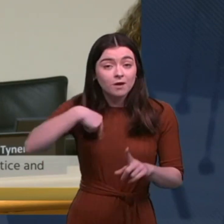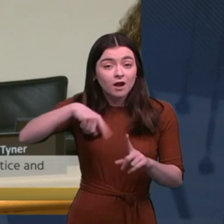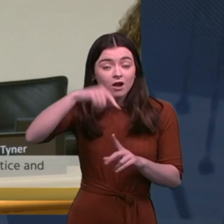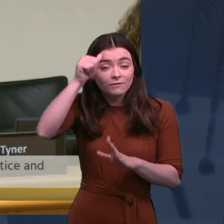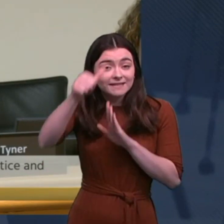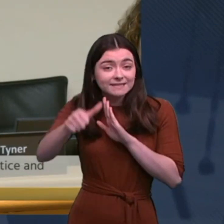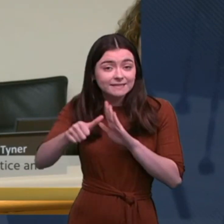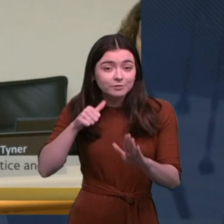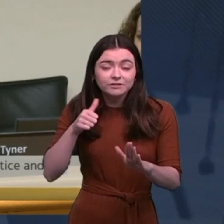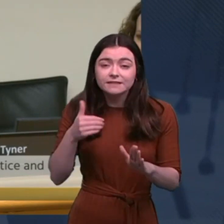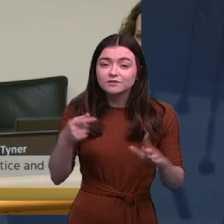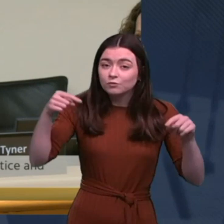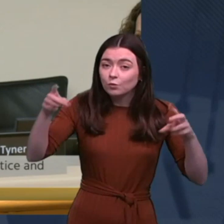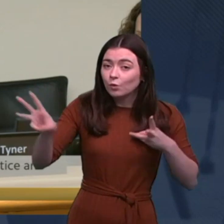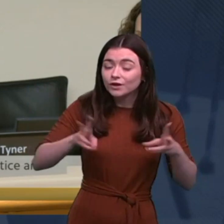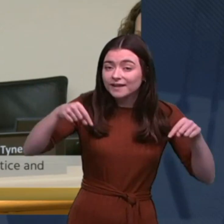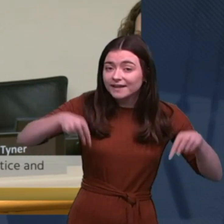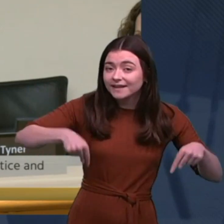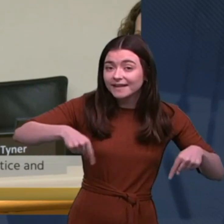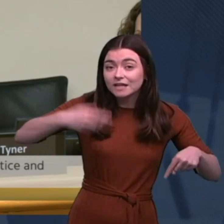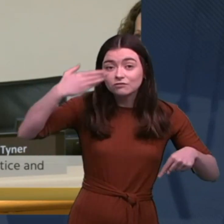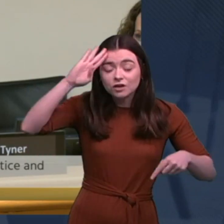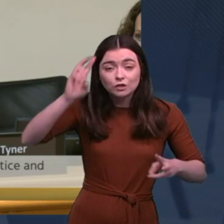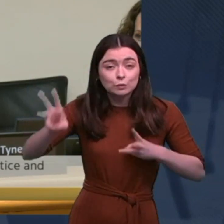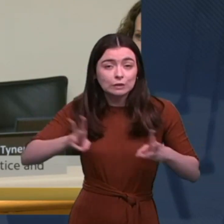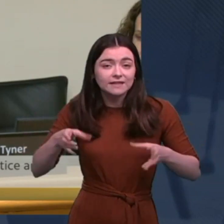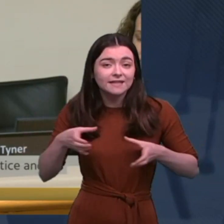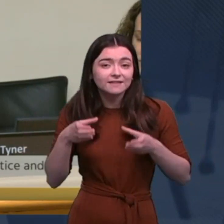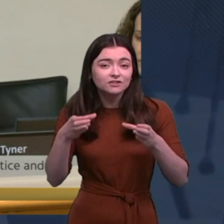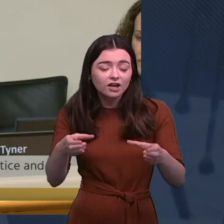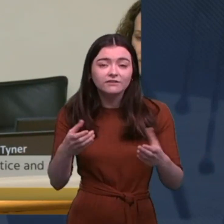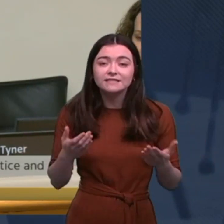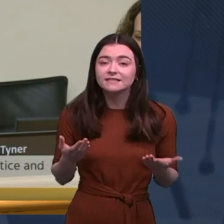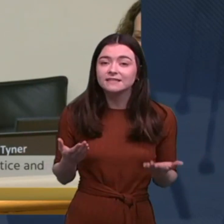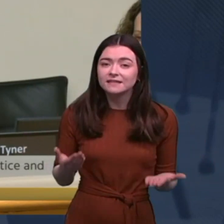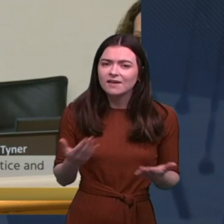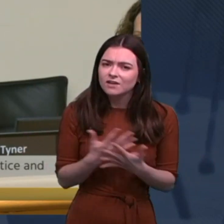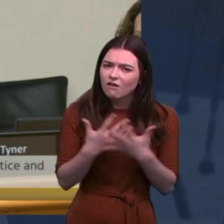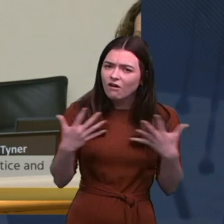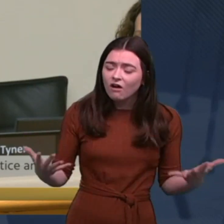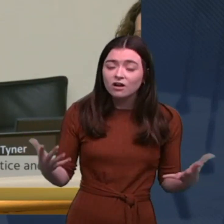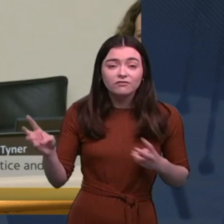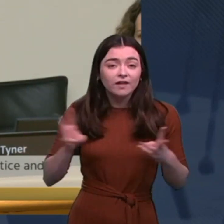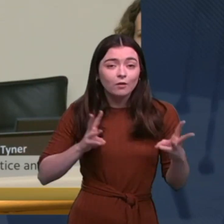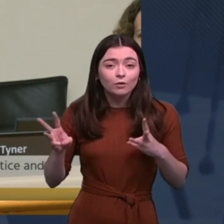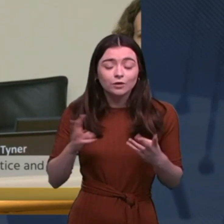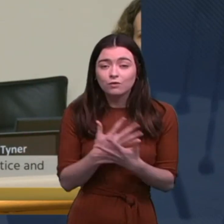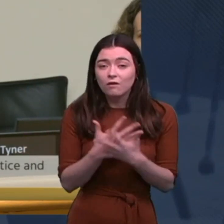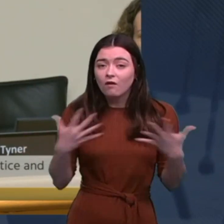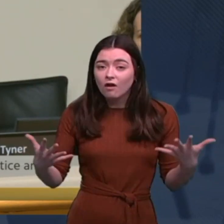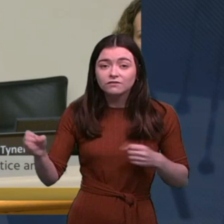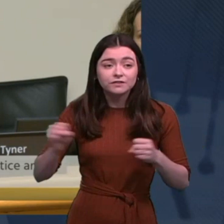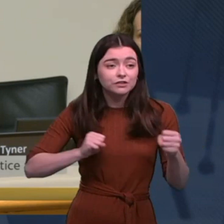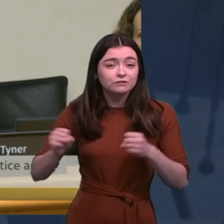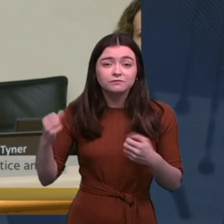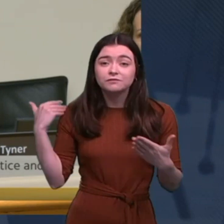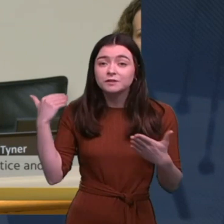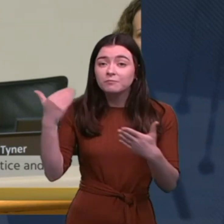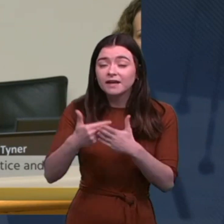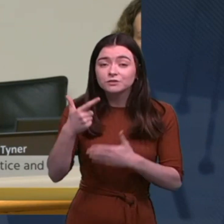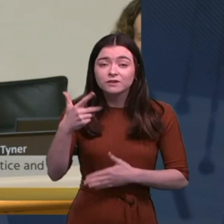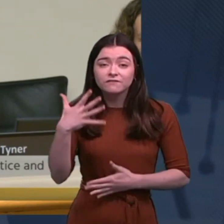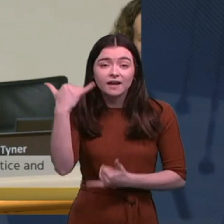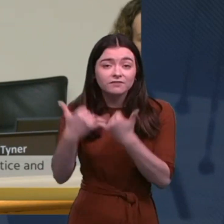experience of being in this country, working in this charity and having all of that work that we've done with all of the services for 25